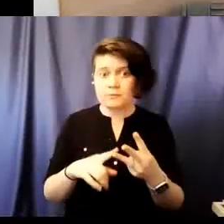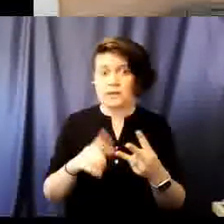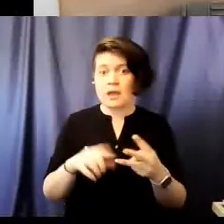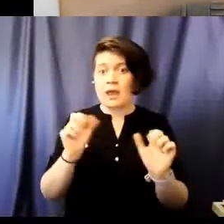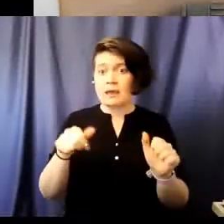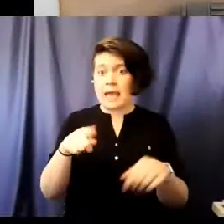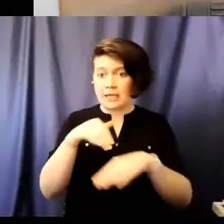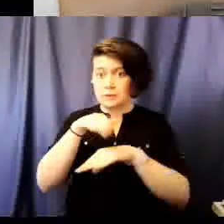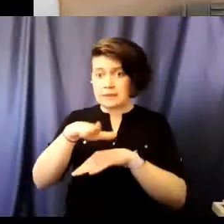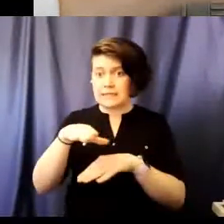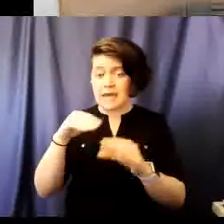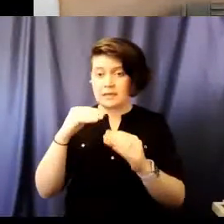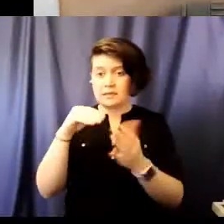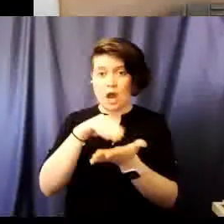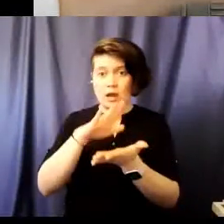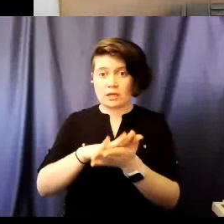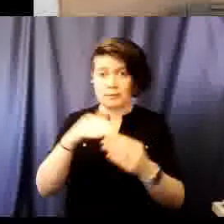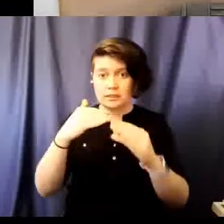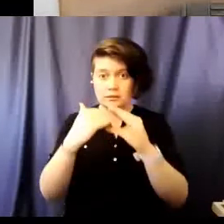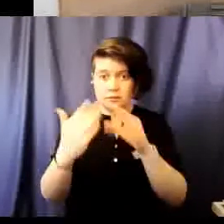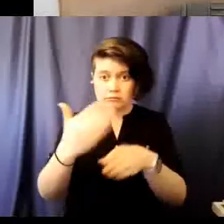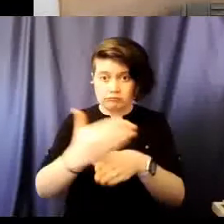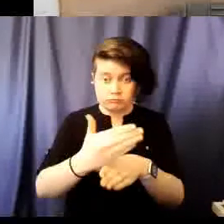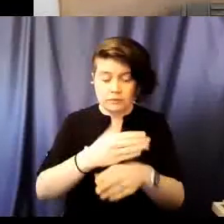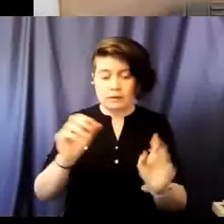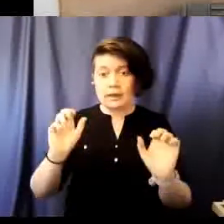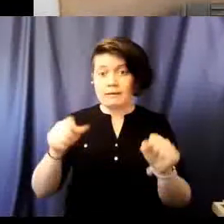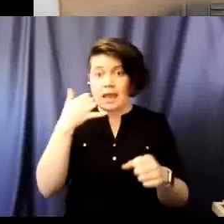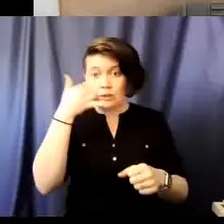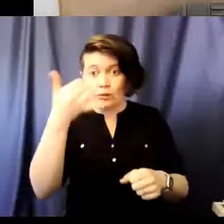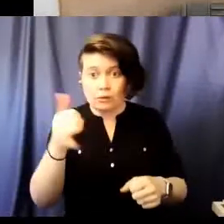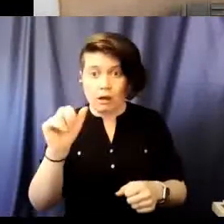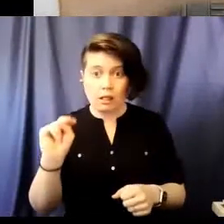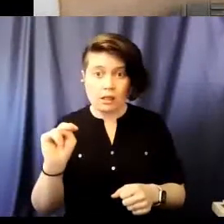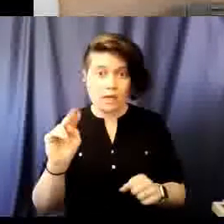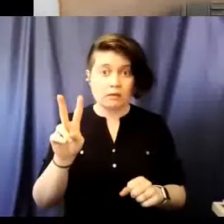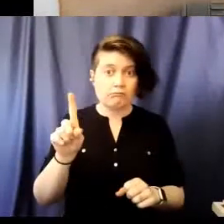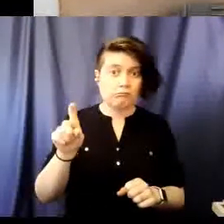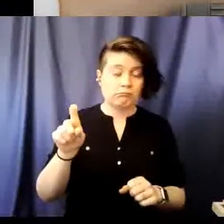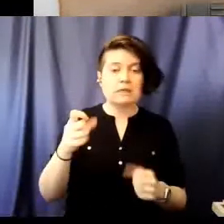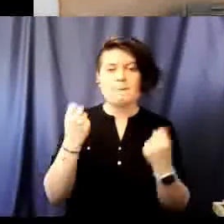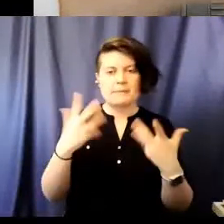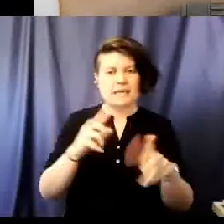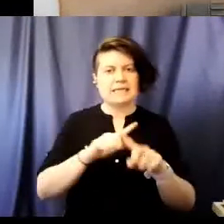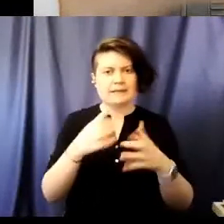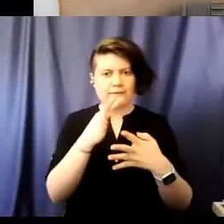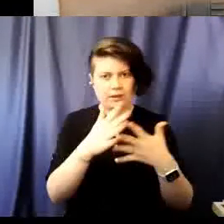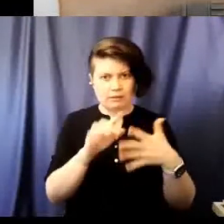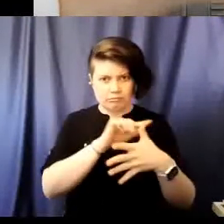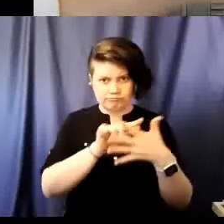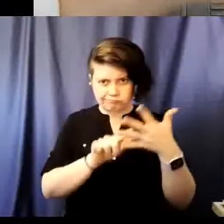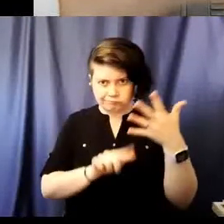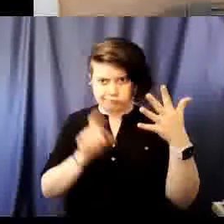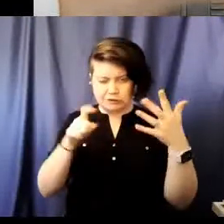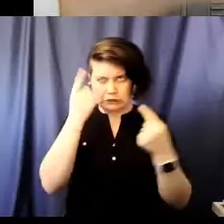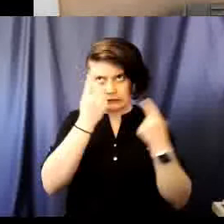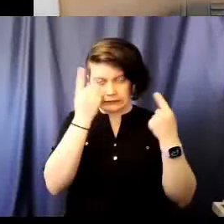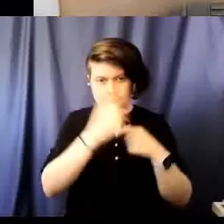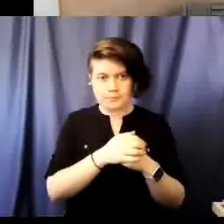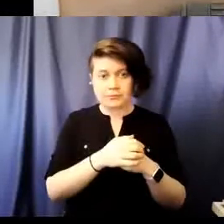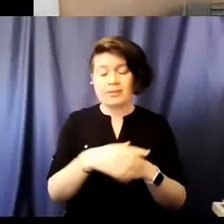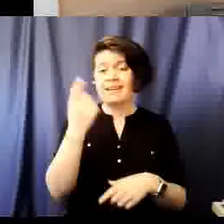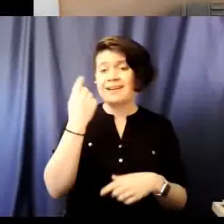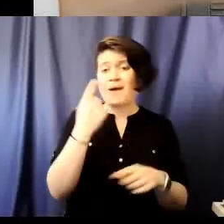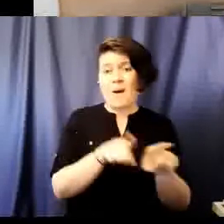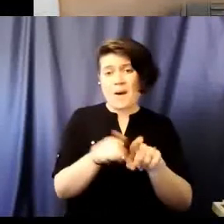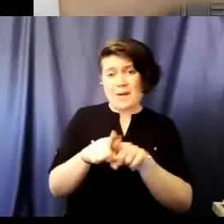the platform? Are there dial-in options? We also want to acknowledge that shifting to virtual platforms can be